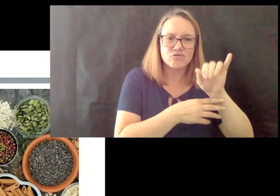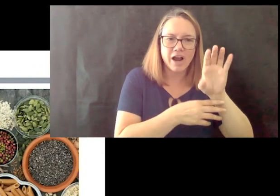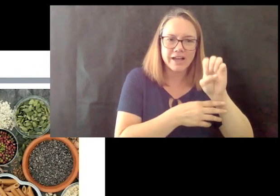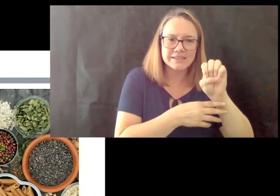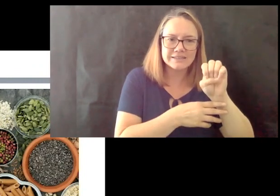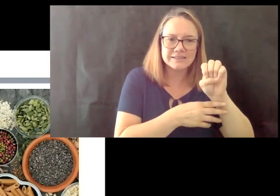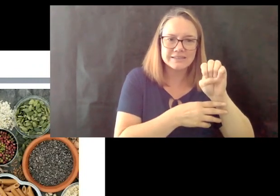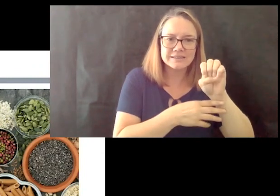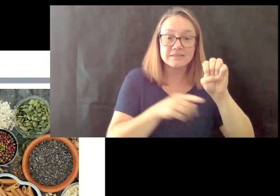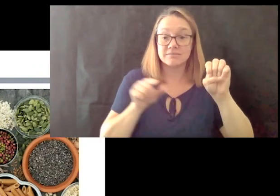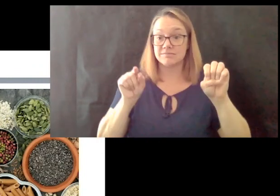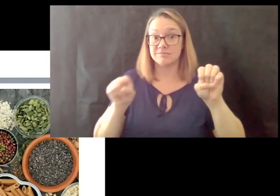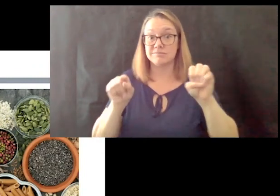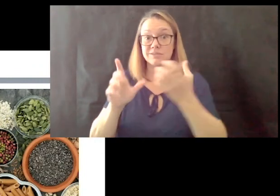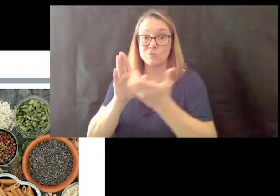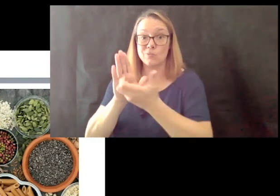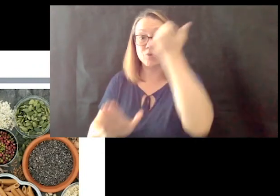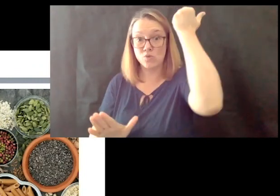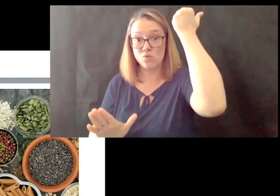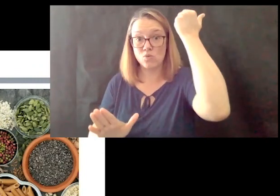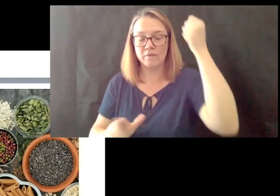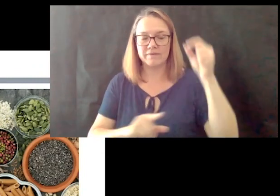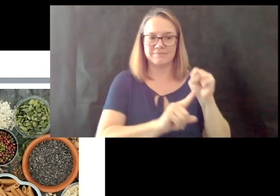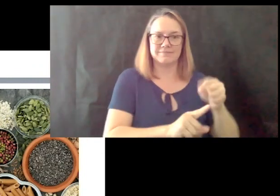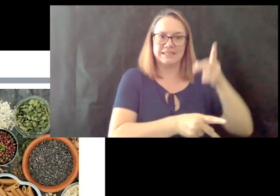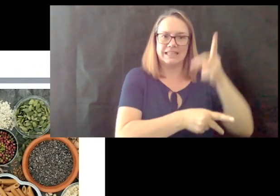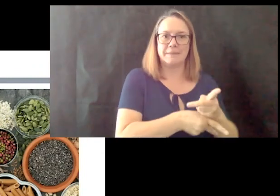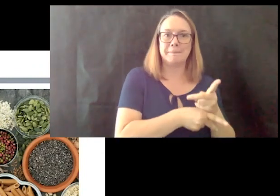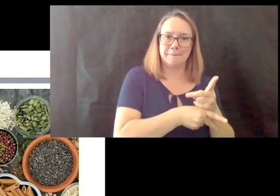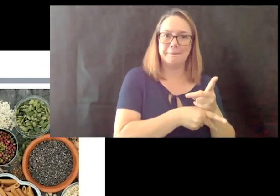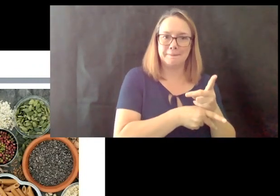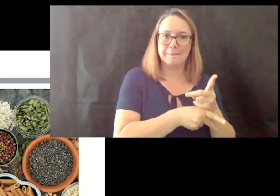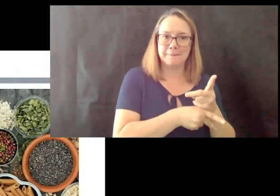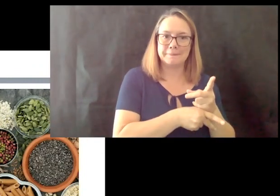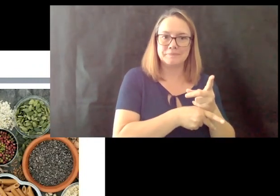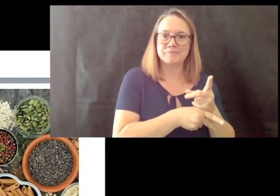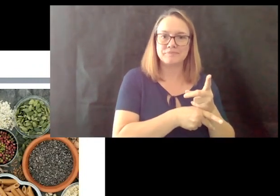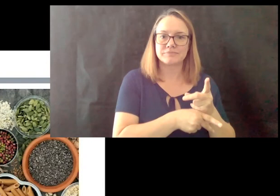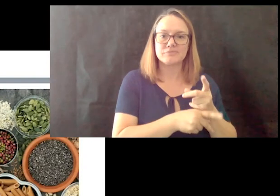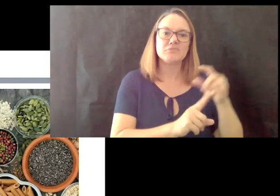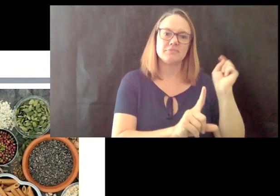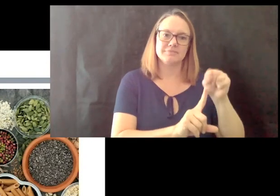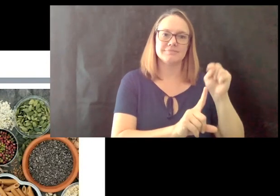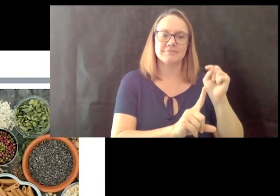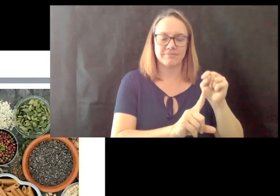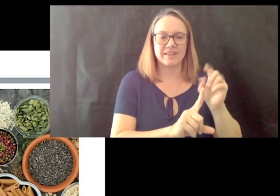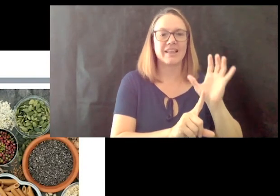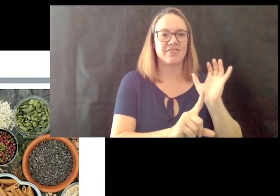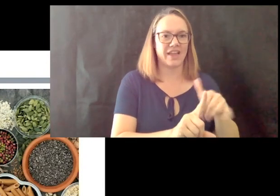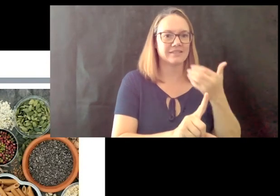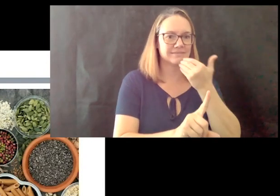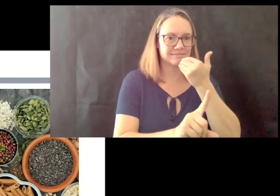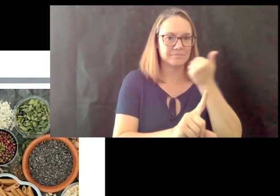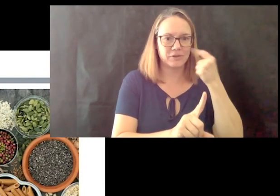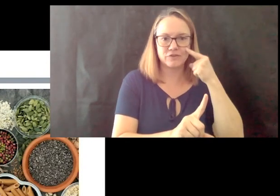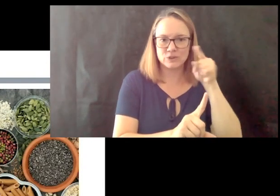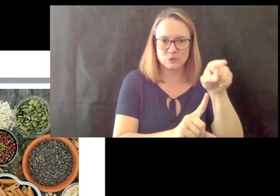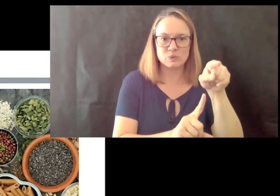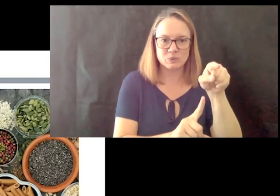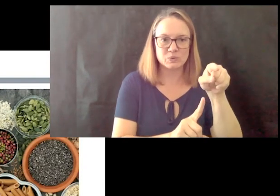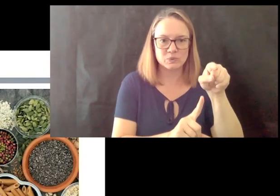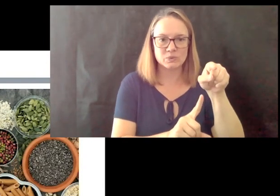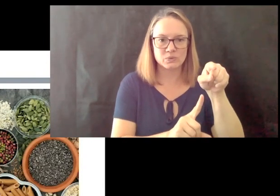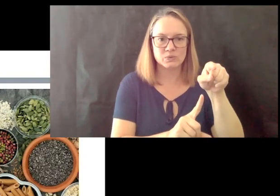processing procedure. So we just want to make sure that everybody understands the difference of a white versus a whole